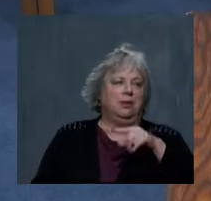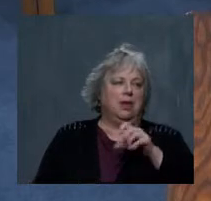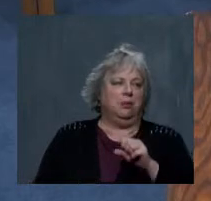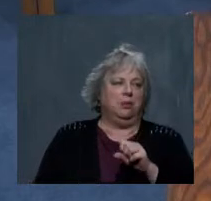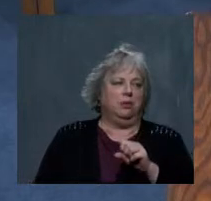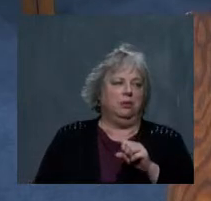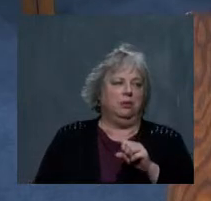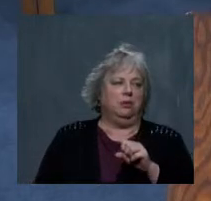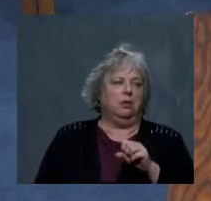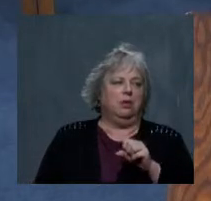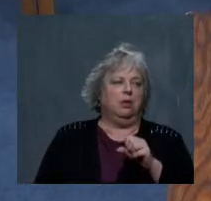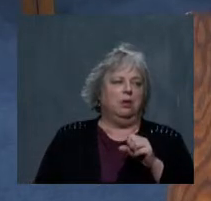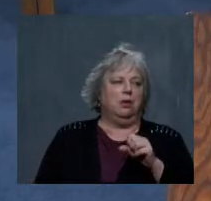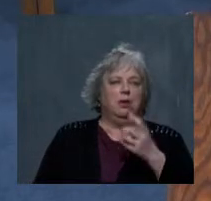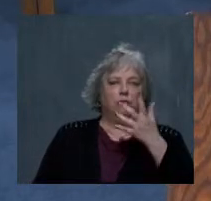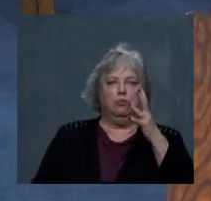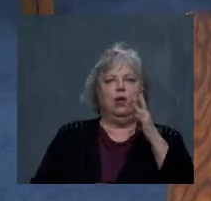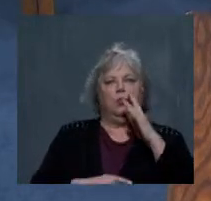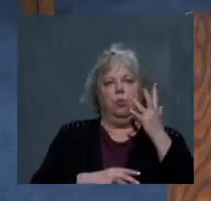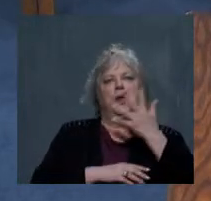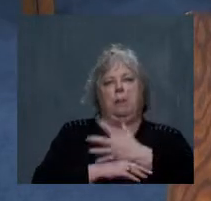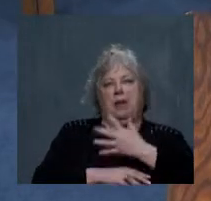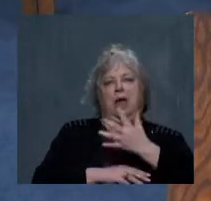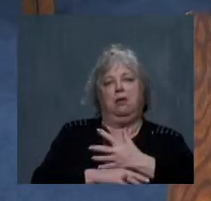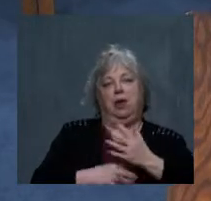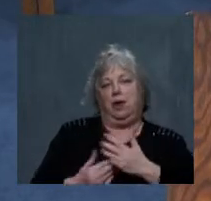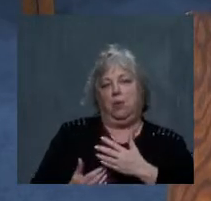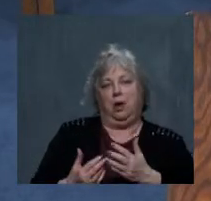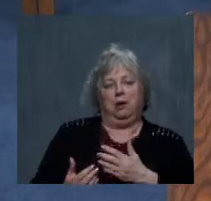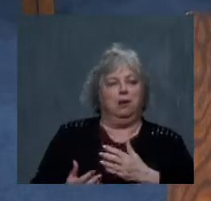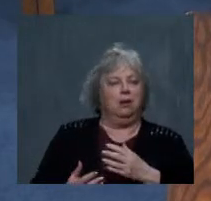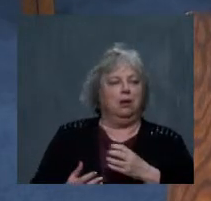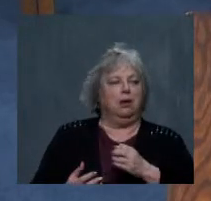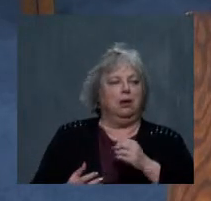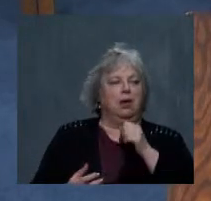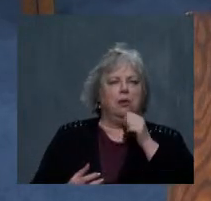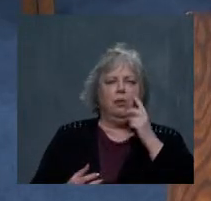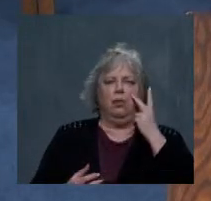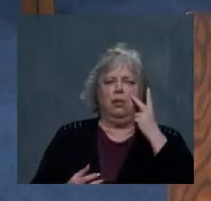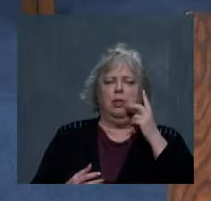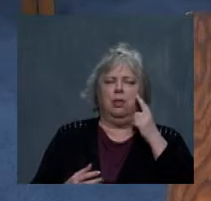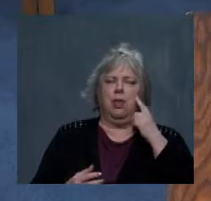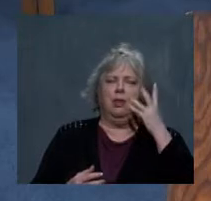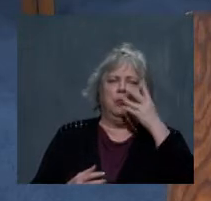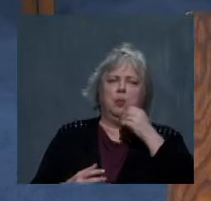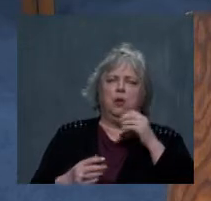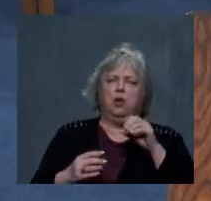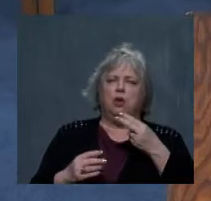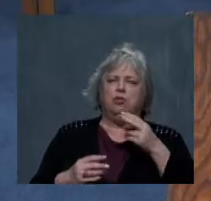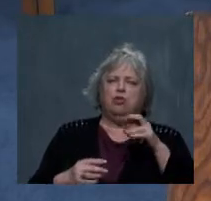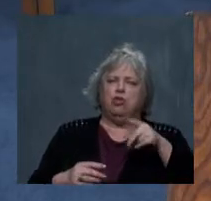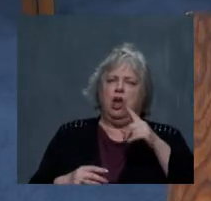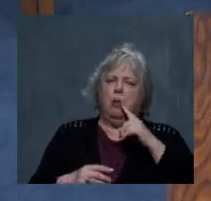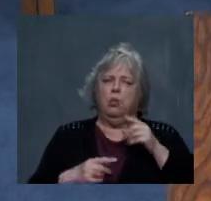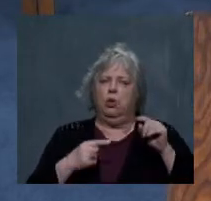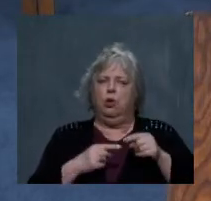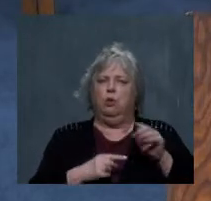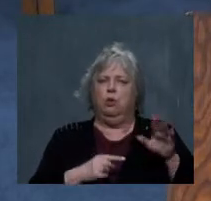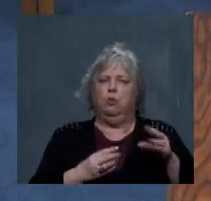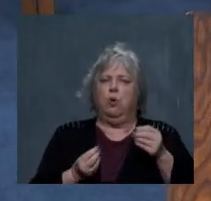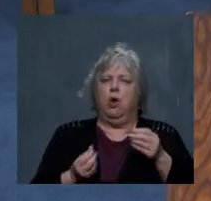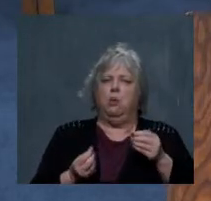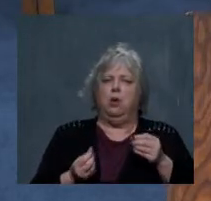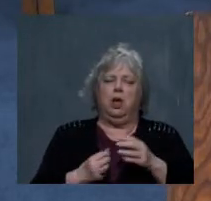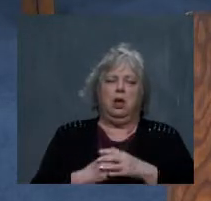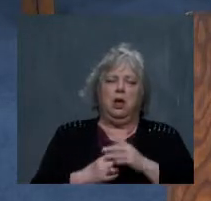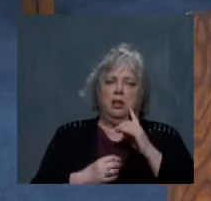So those trees will be removed. And I don't think the beauty shop will bring any kind of harm to her property.